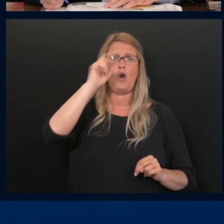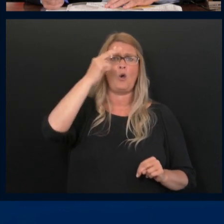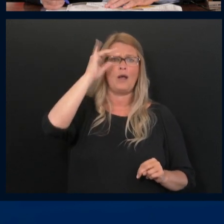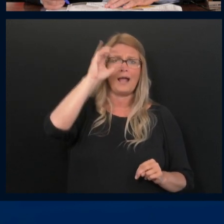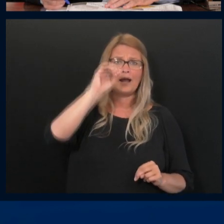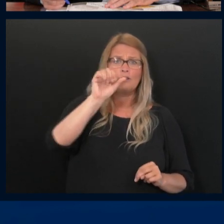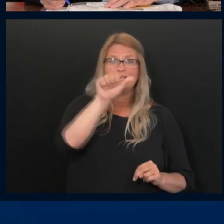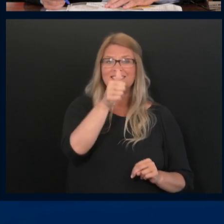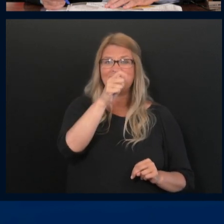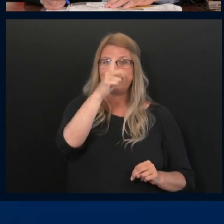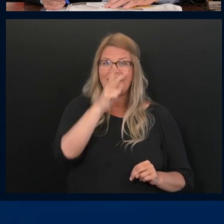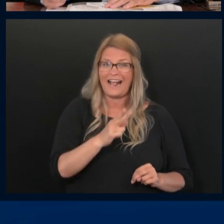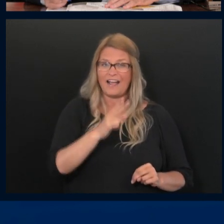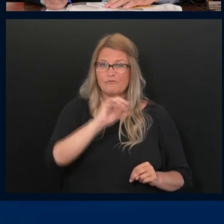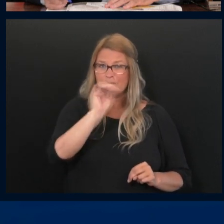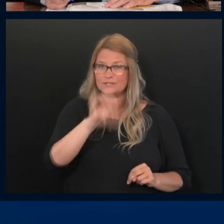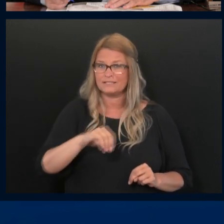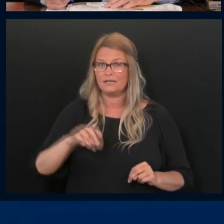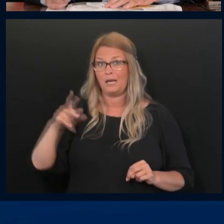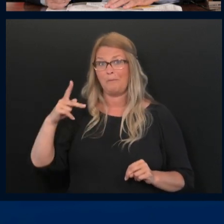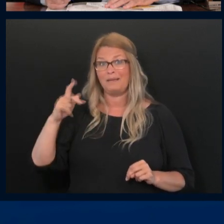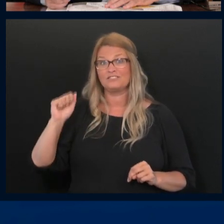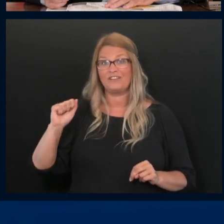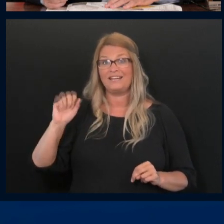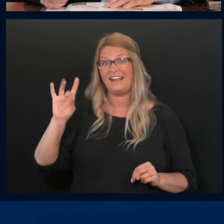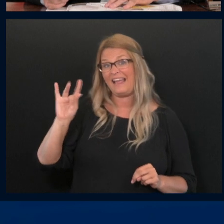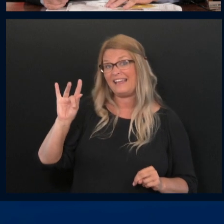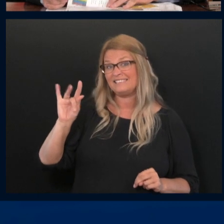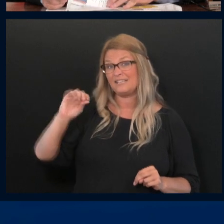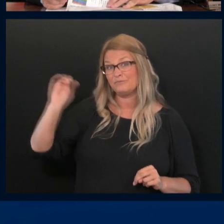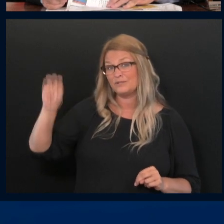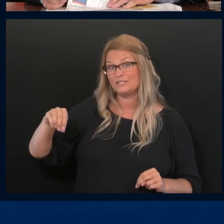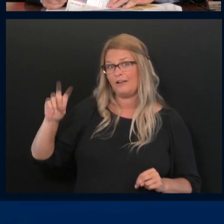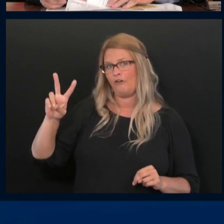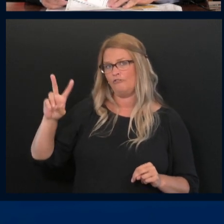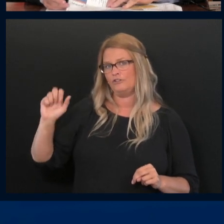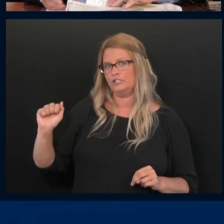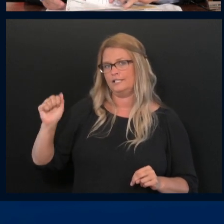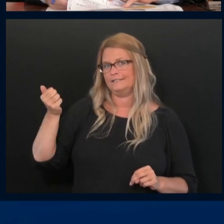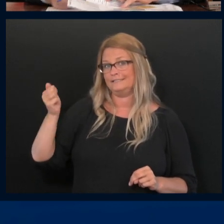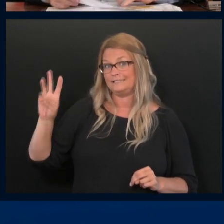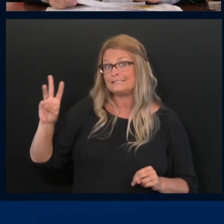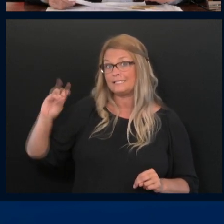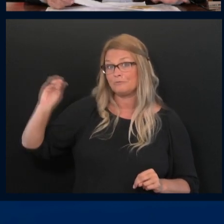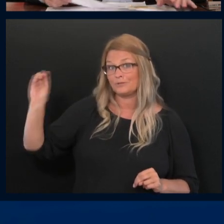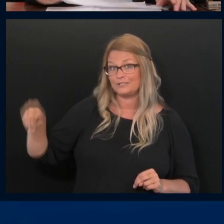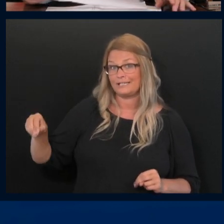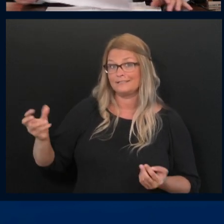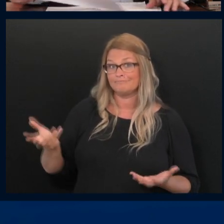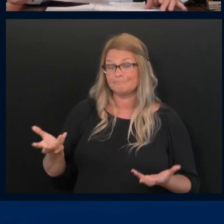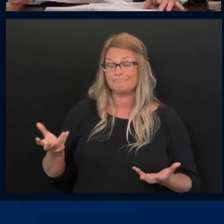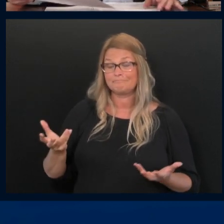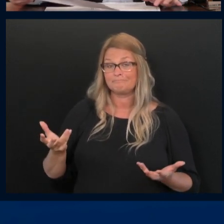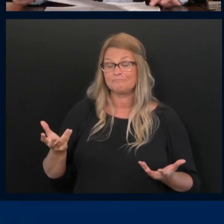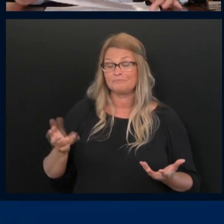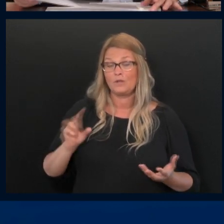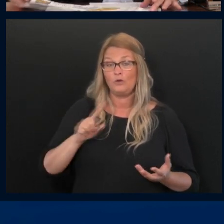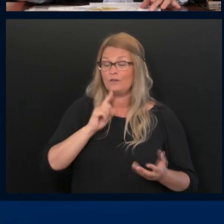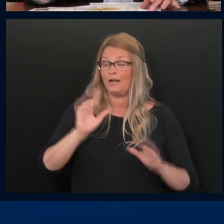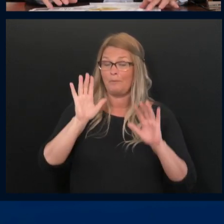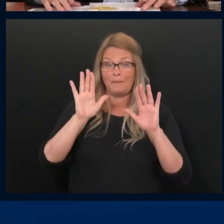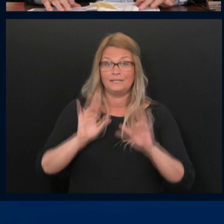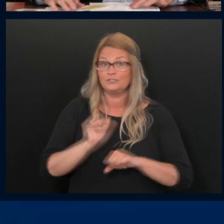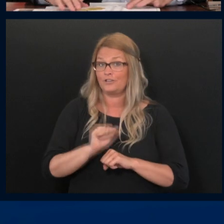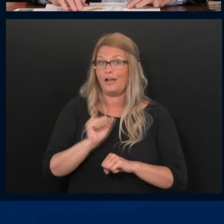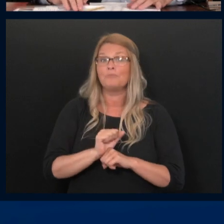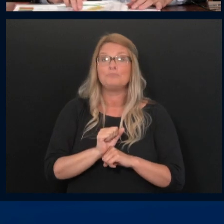at 10.5 now. Pennsylvania at 18, and Virginia at 16. So you've done an amazing job.